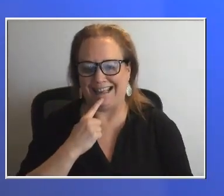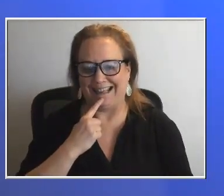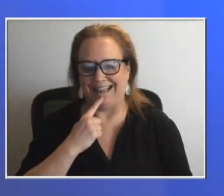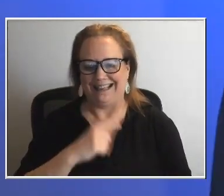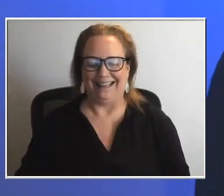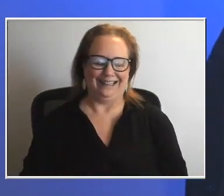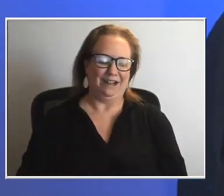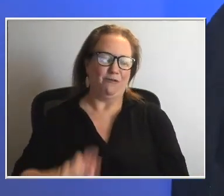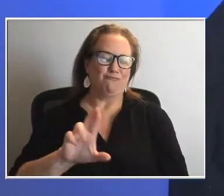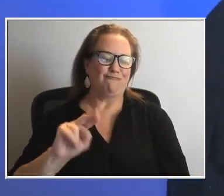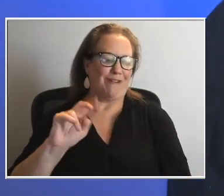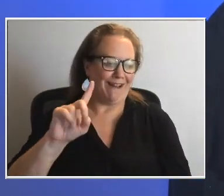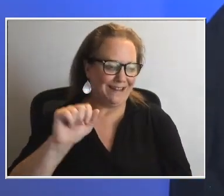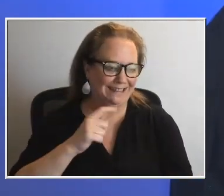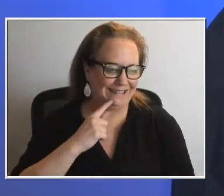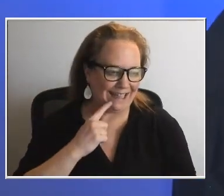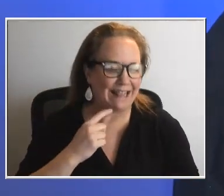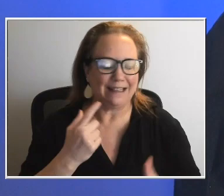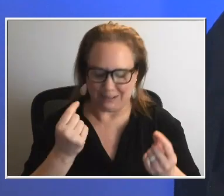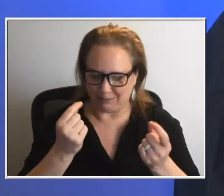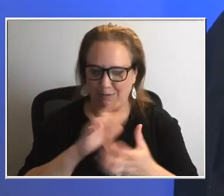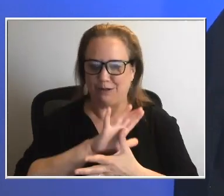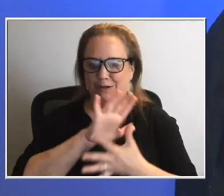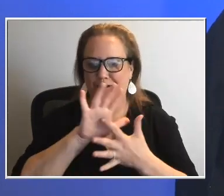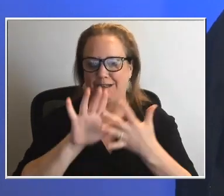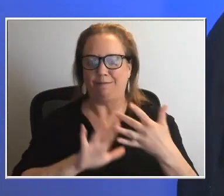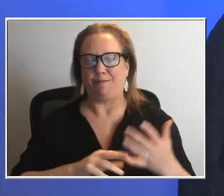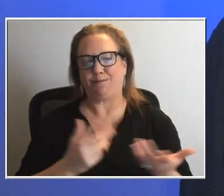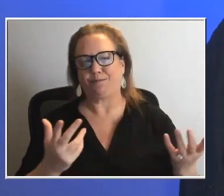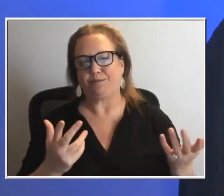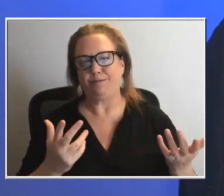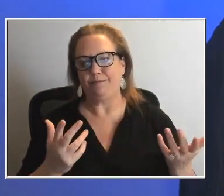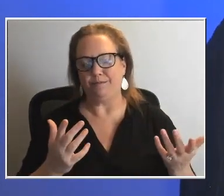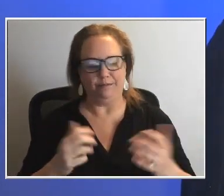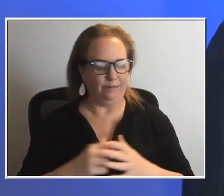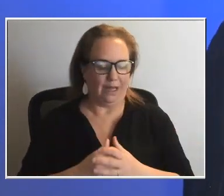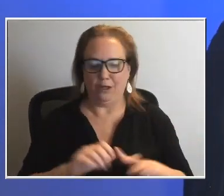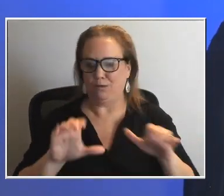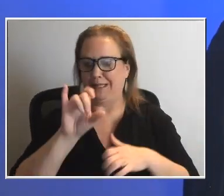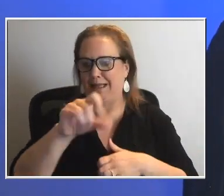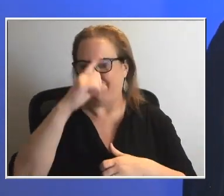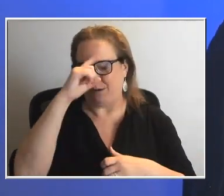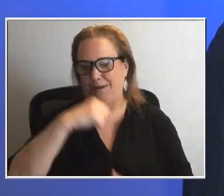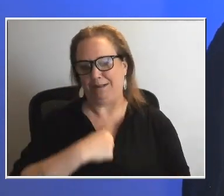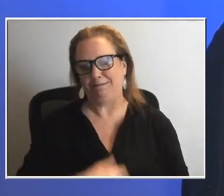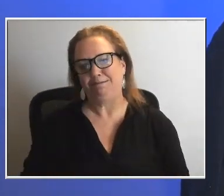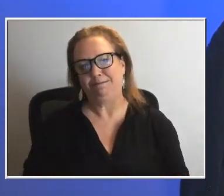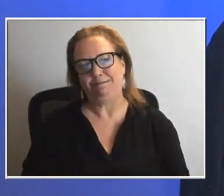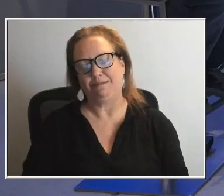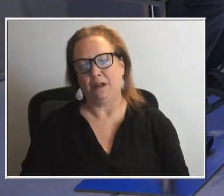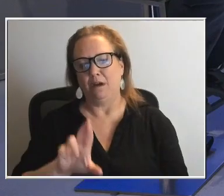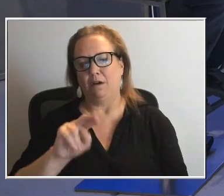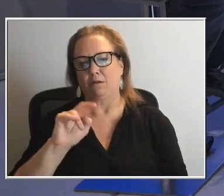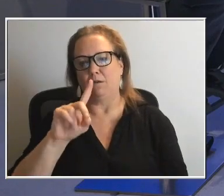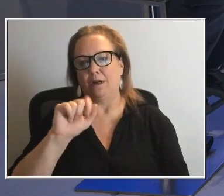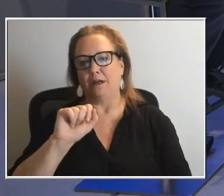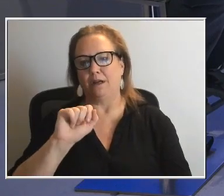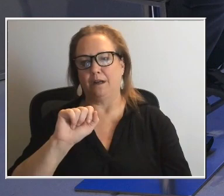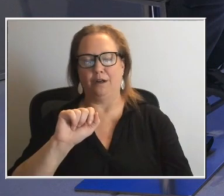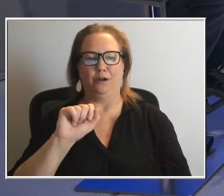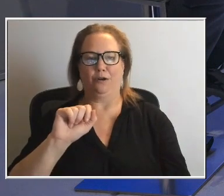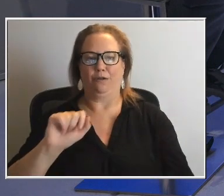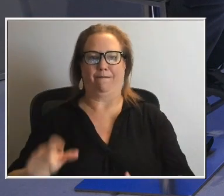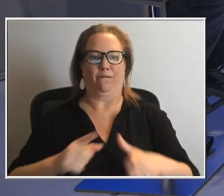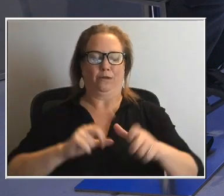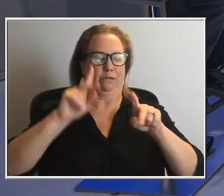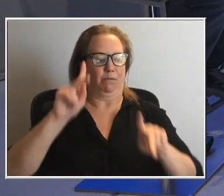Rhonda said, this is what we're doing. This is what we're doing. This is what we're doing. And you did that for me. And Rhonda, you're the gateway. I mean, to someone